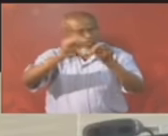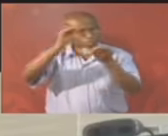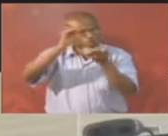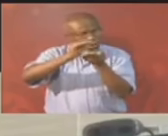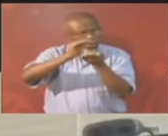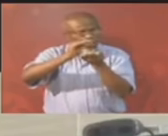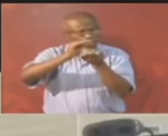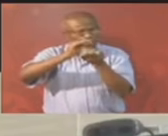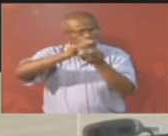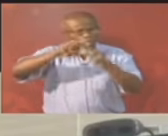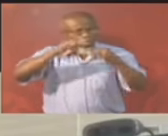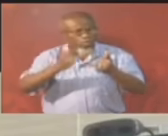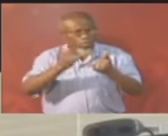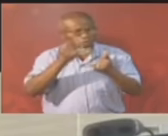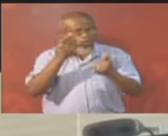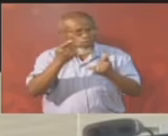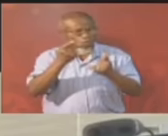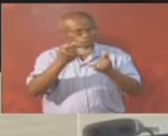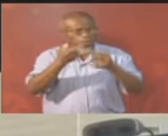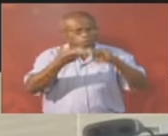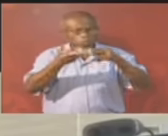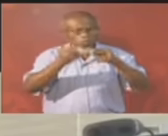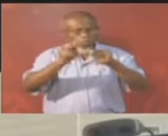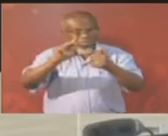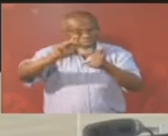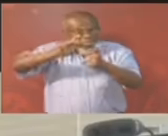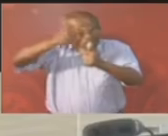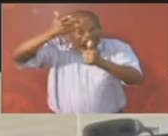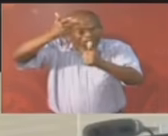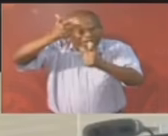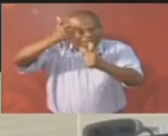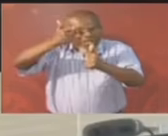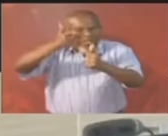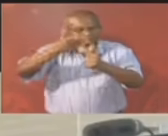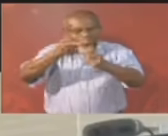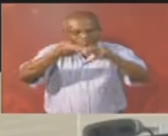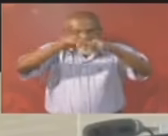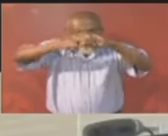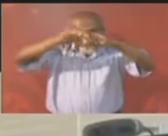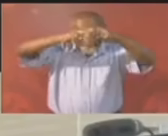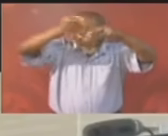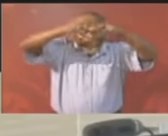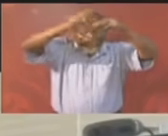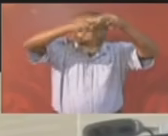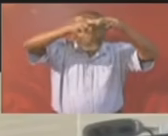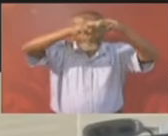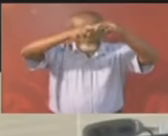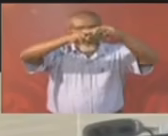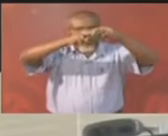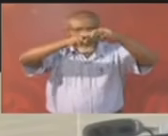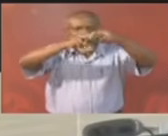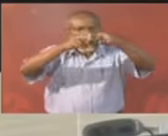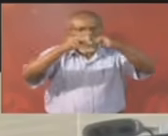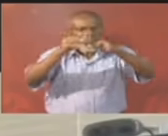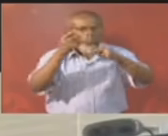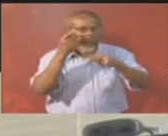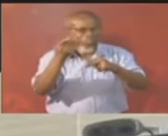infections, and now we appear to have tripled and even doubled on a percentage basis when we look at, let's